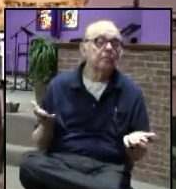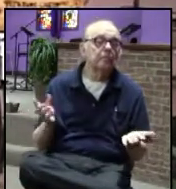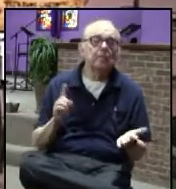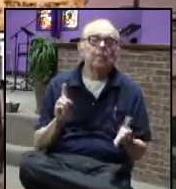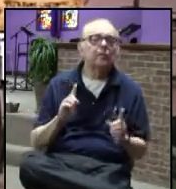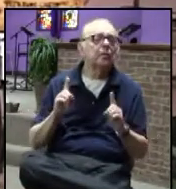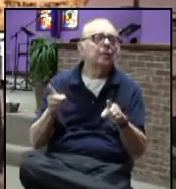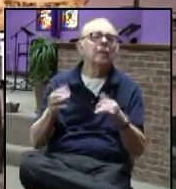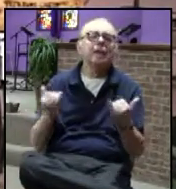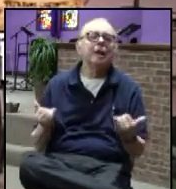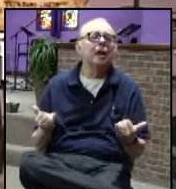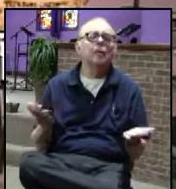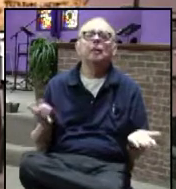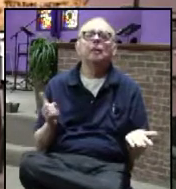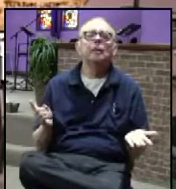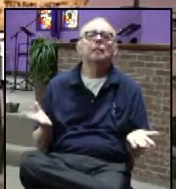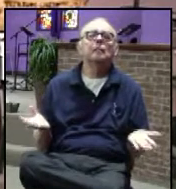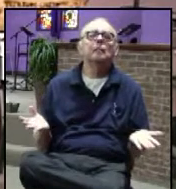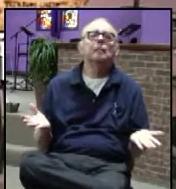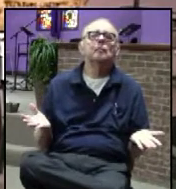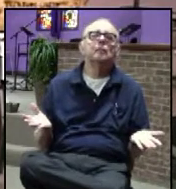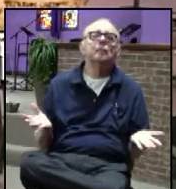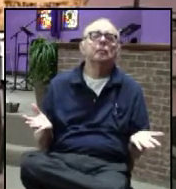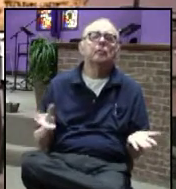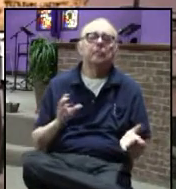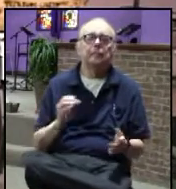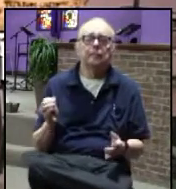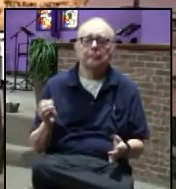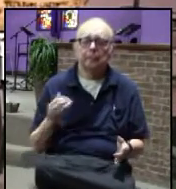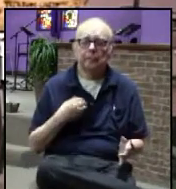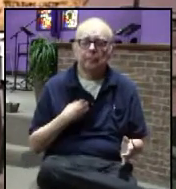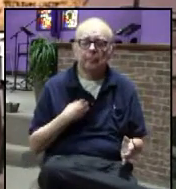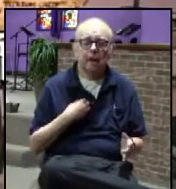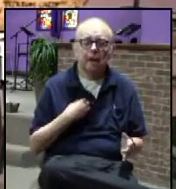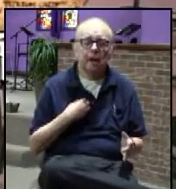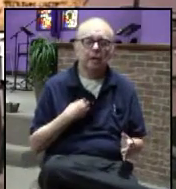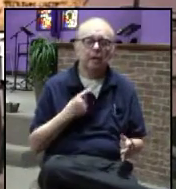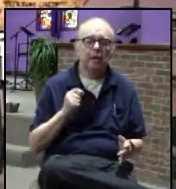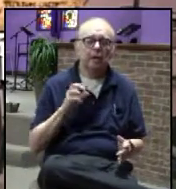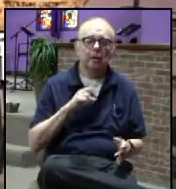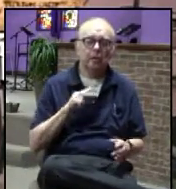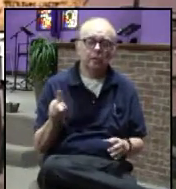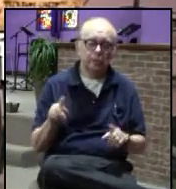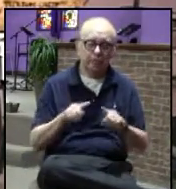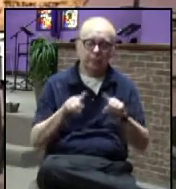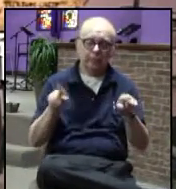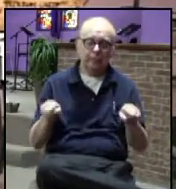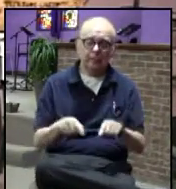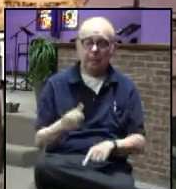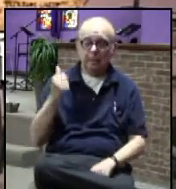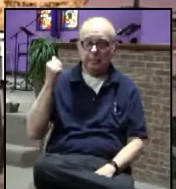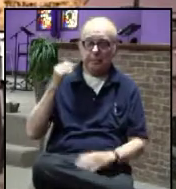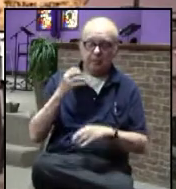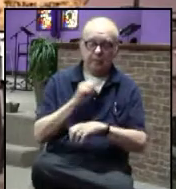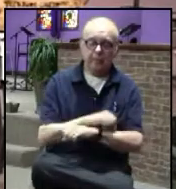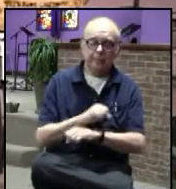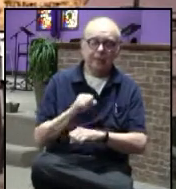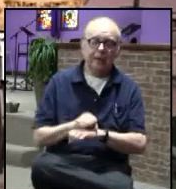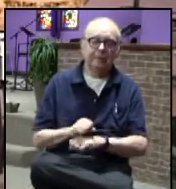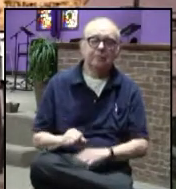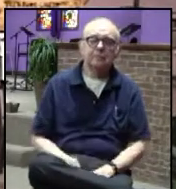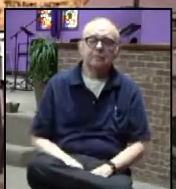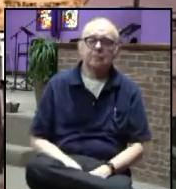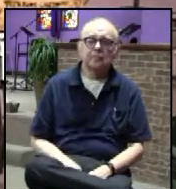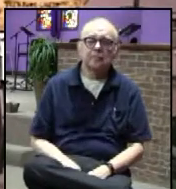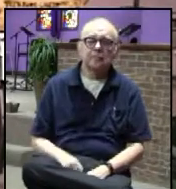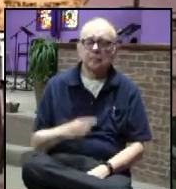he going with this thing? And so I have a trunk up here, and